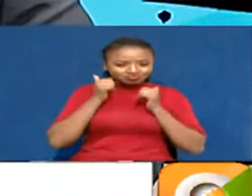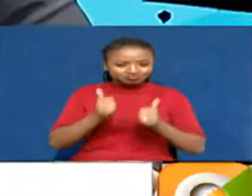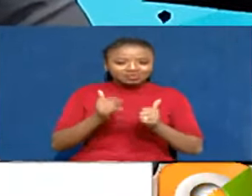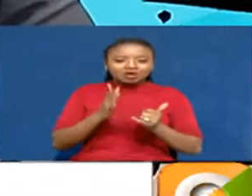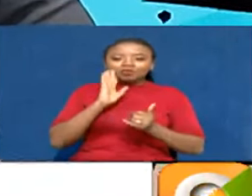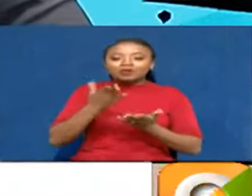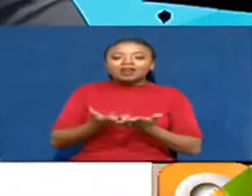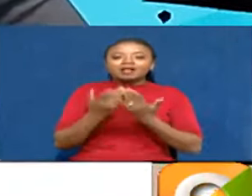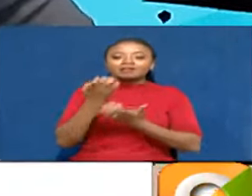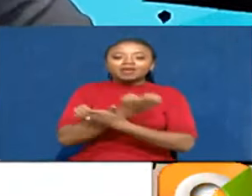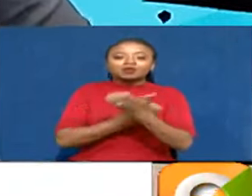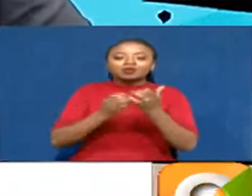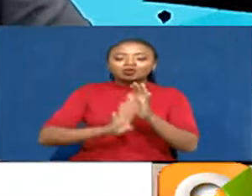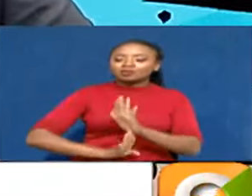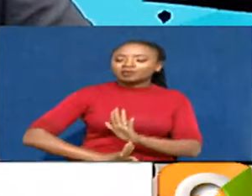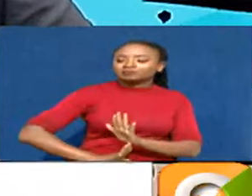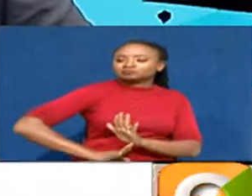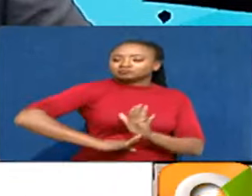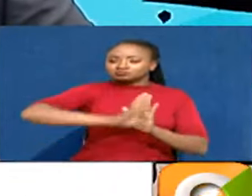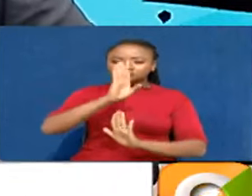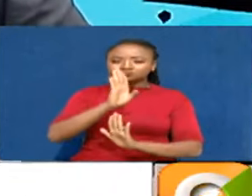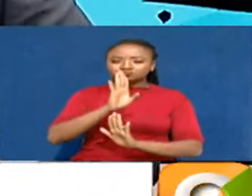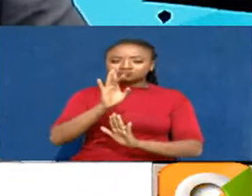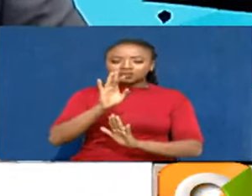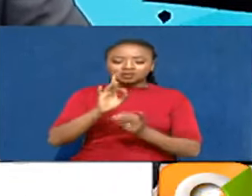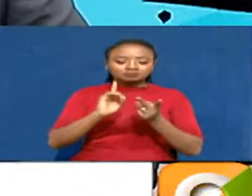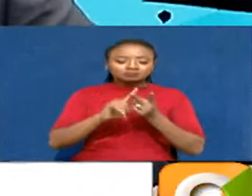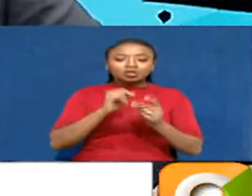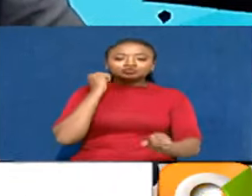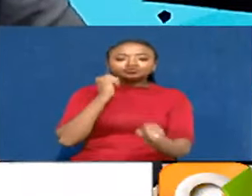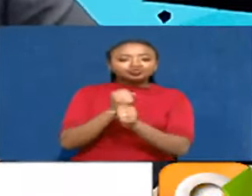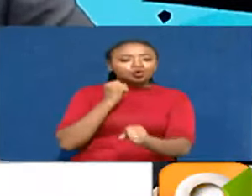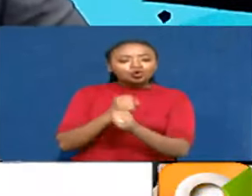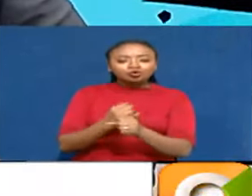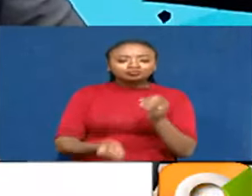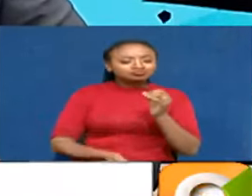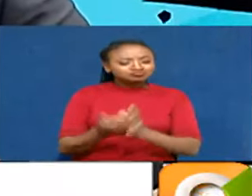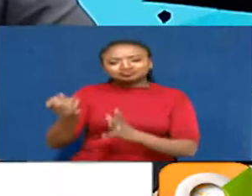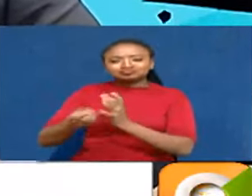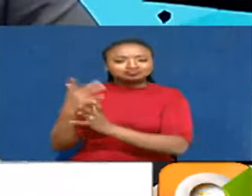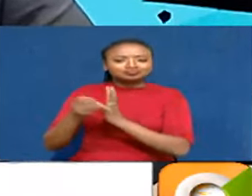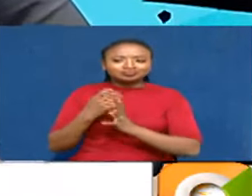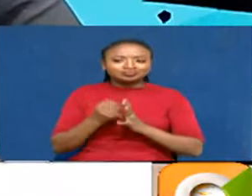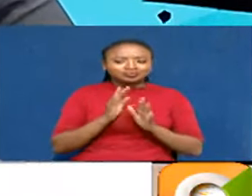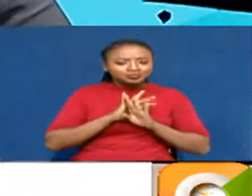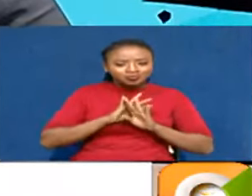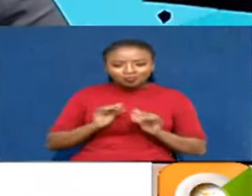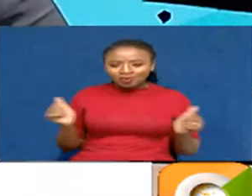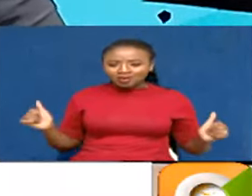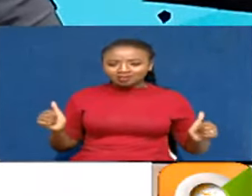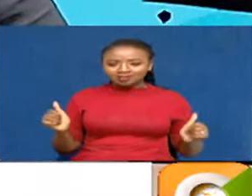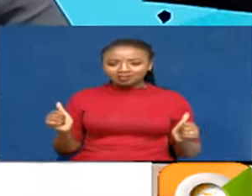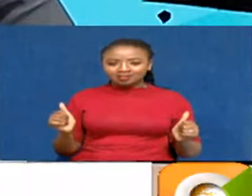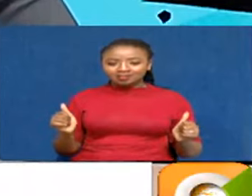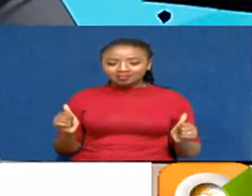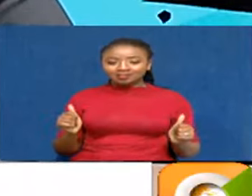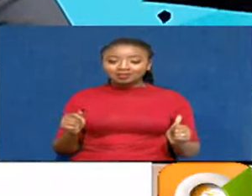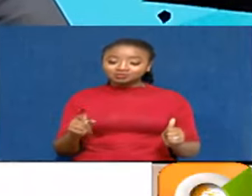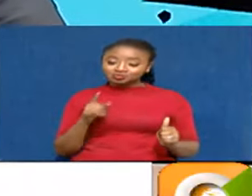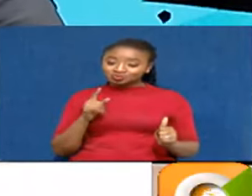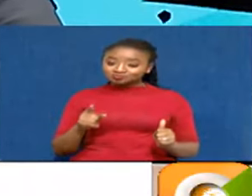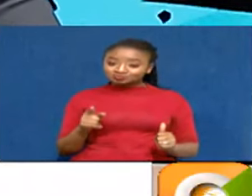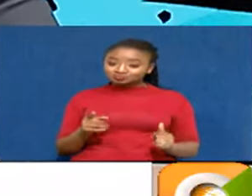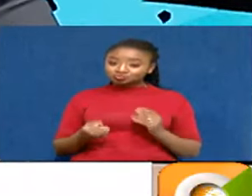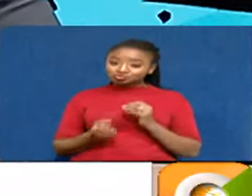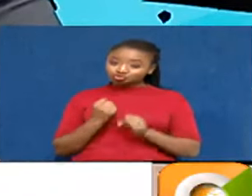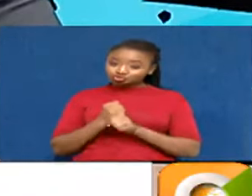grow faster, create jobs, as Honorable Keter has said that he wants, and that's his objective. And the reason that will be done is